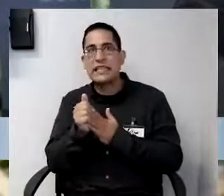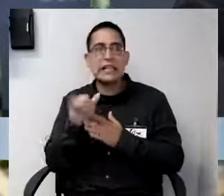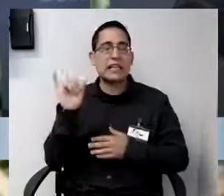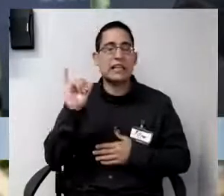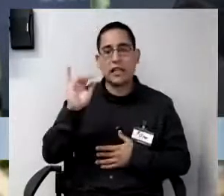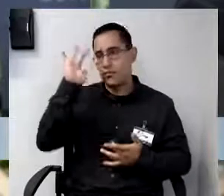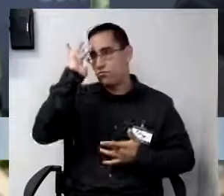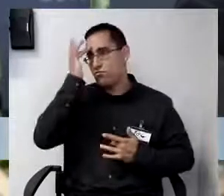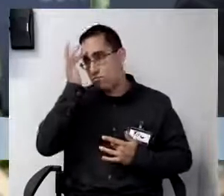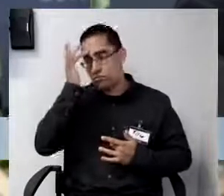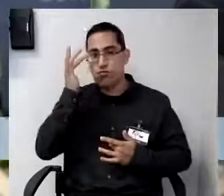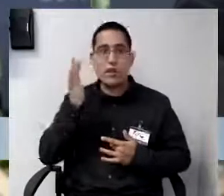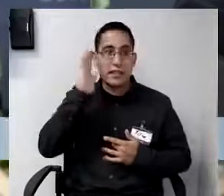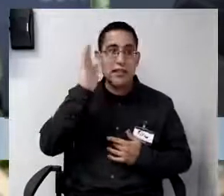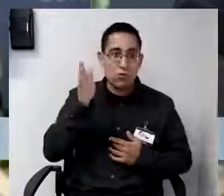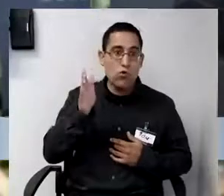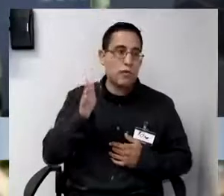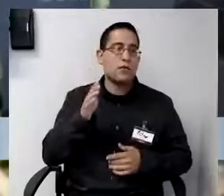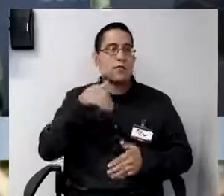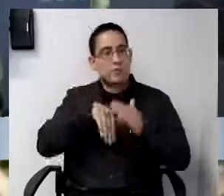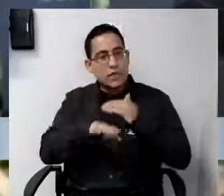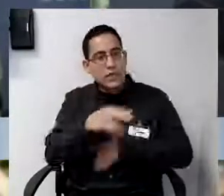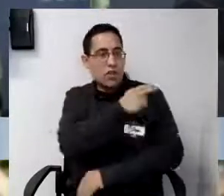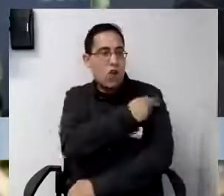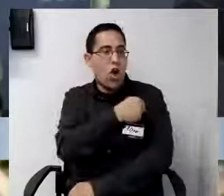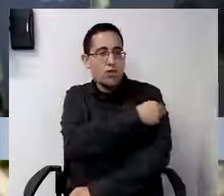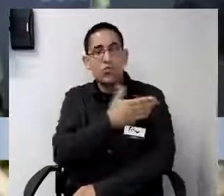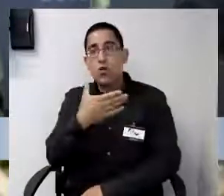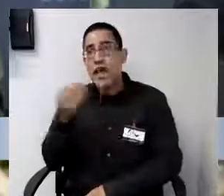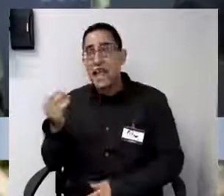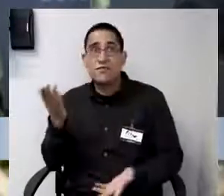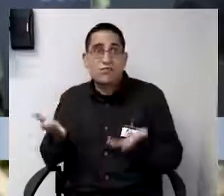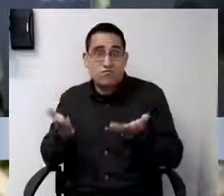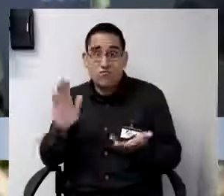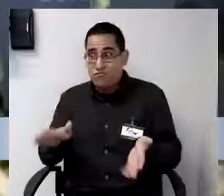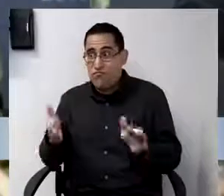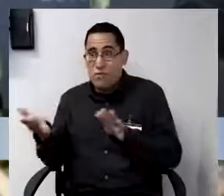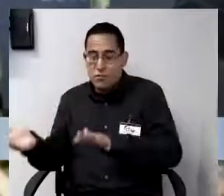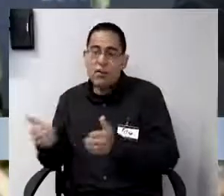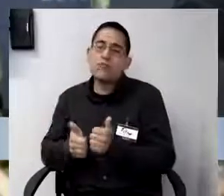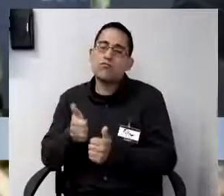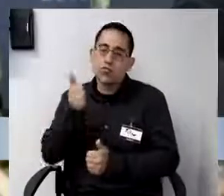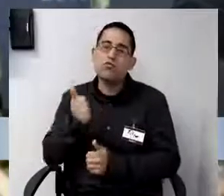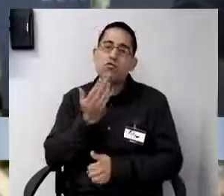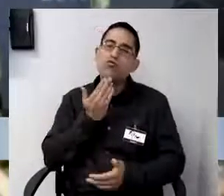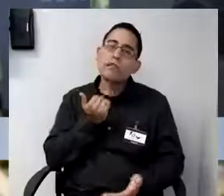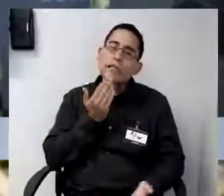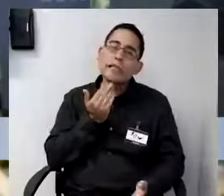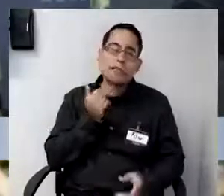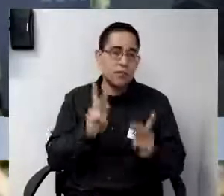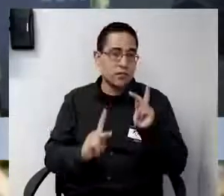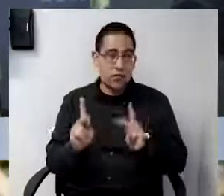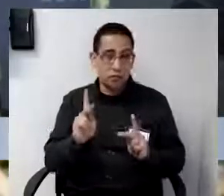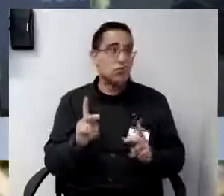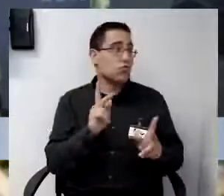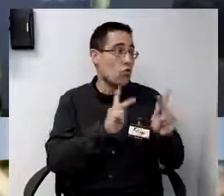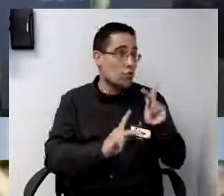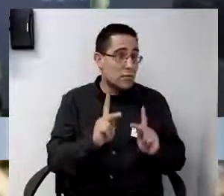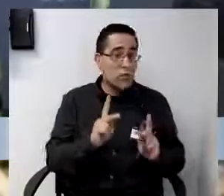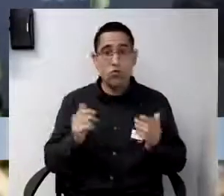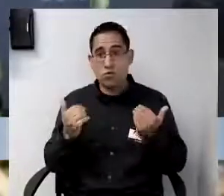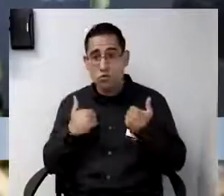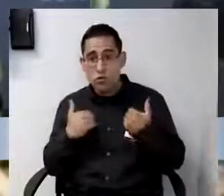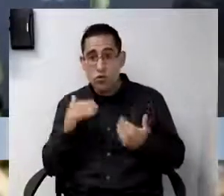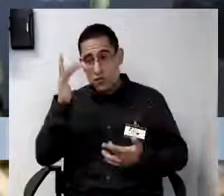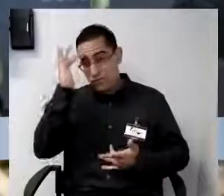being hospitalized and dying of COVID. So I do want people with diabetes to be extra cautious. Right.